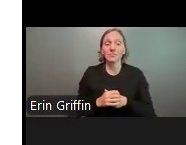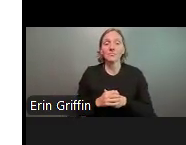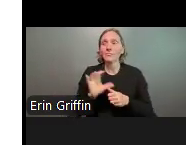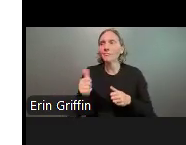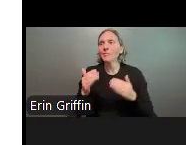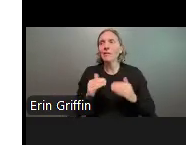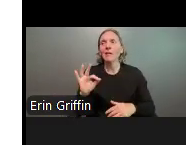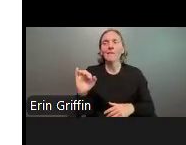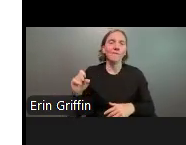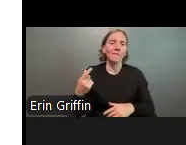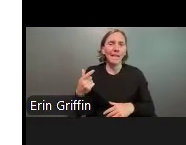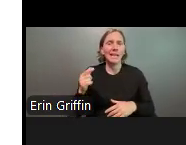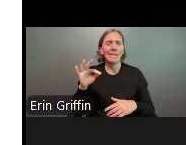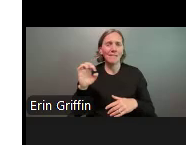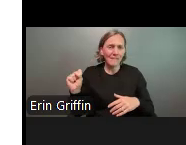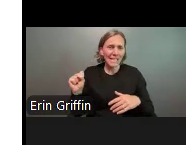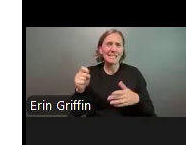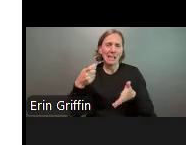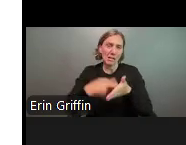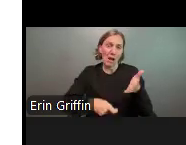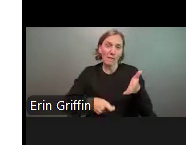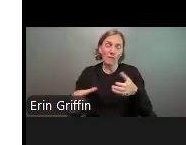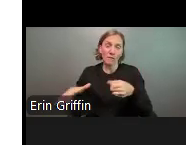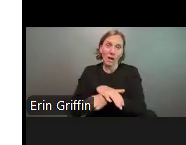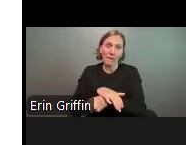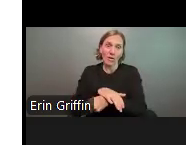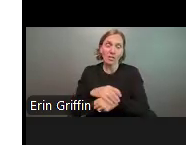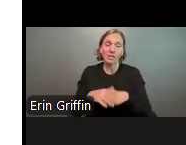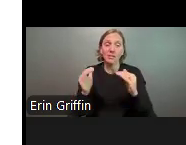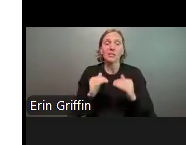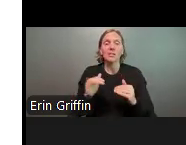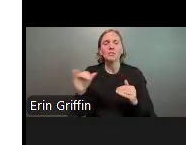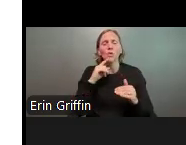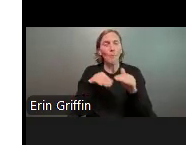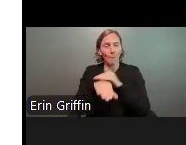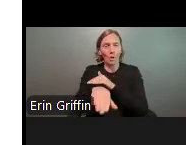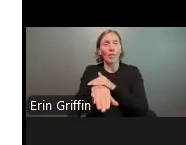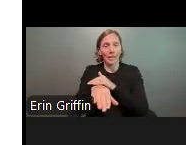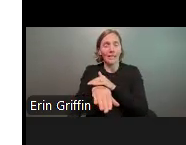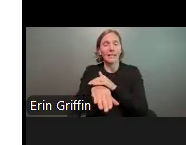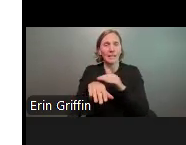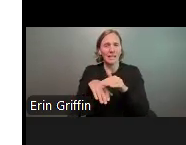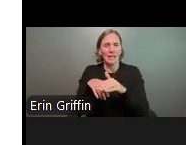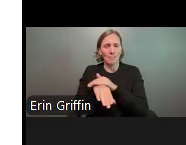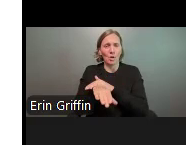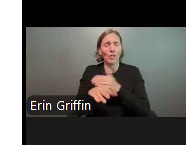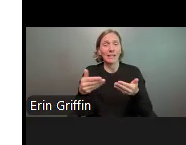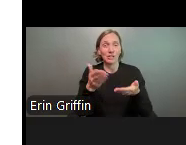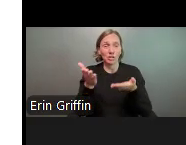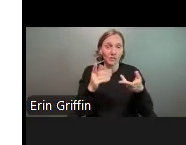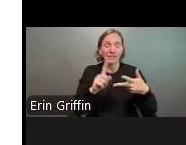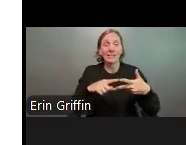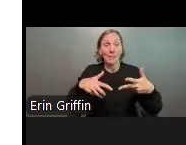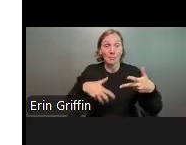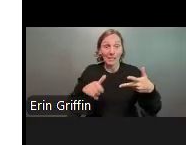fees for eyeglasses are covered in that structure. Also, birthing services, pregnancy and postpartum.